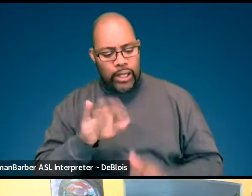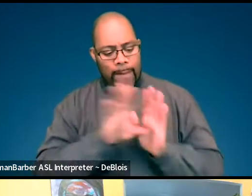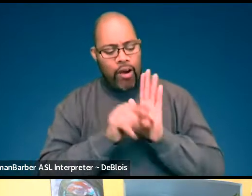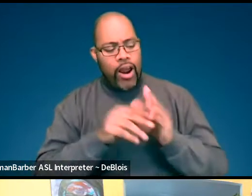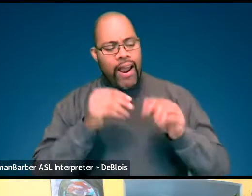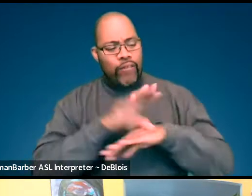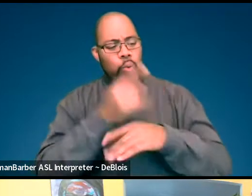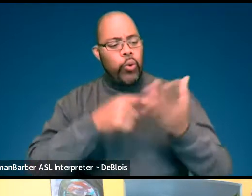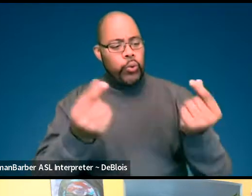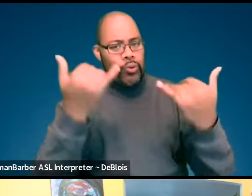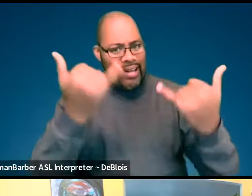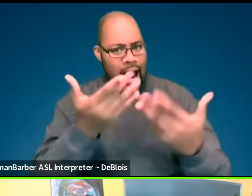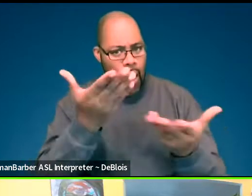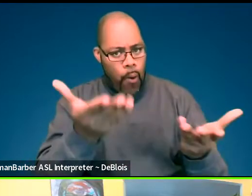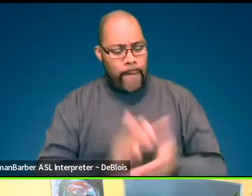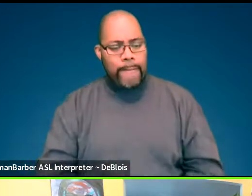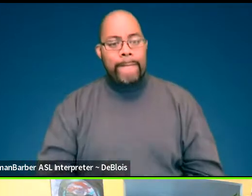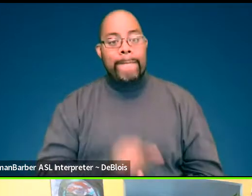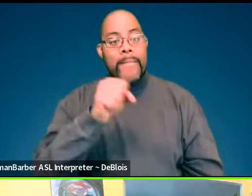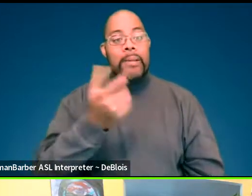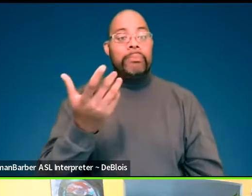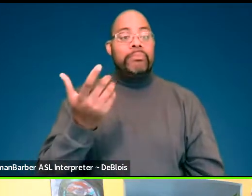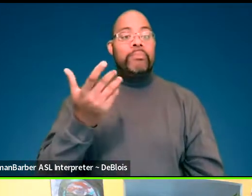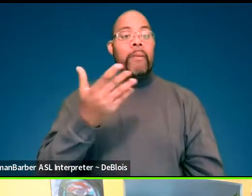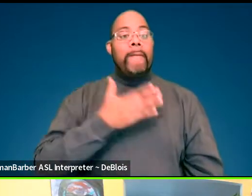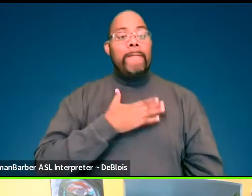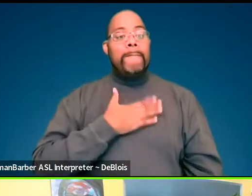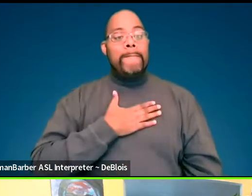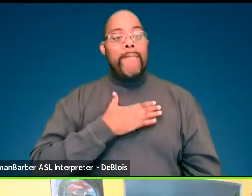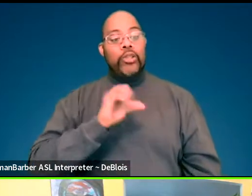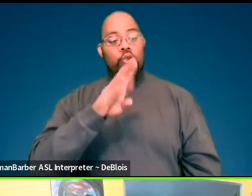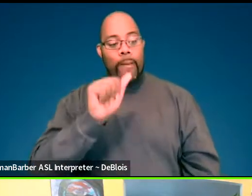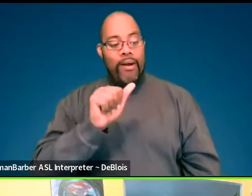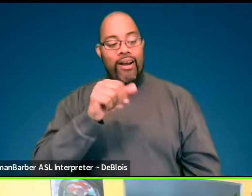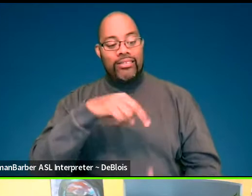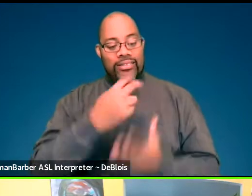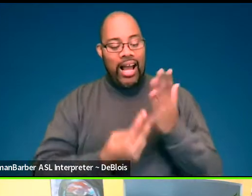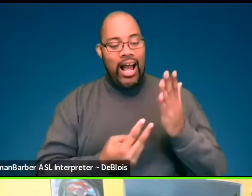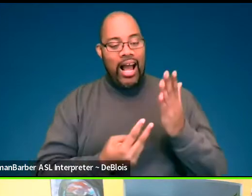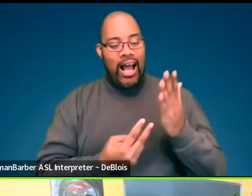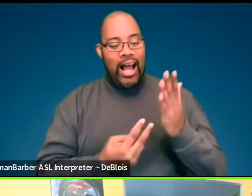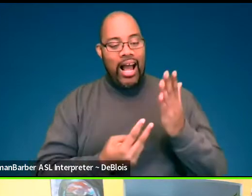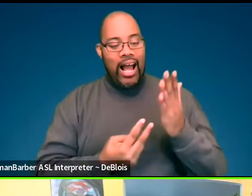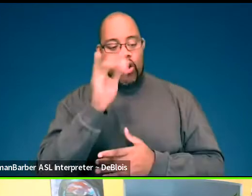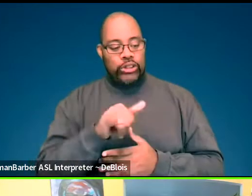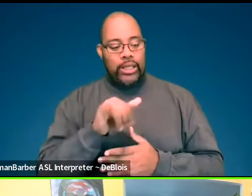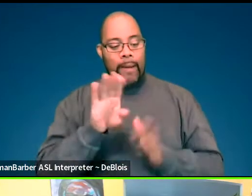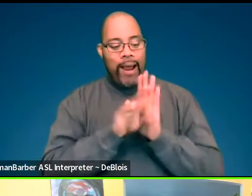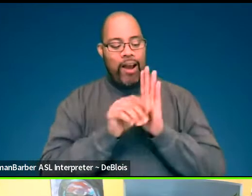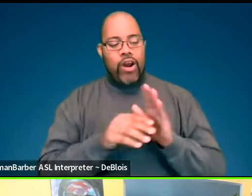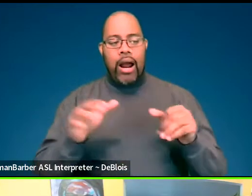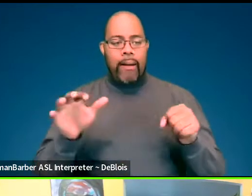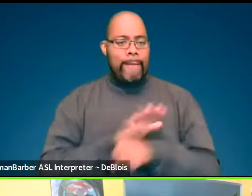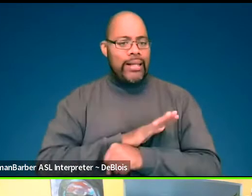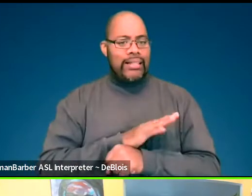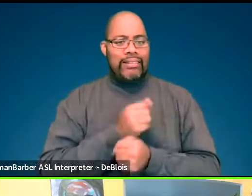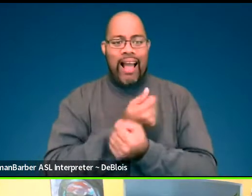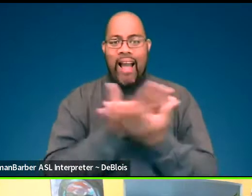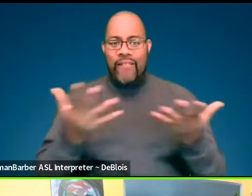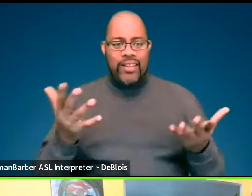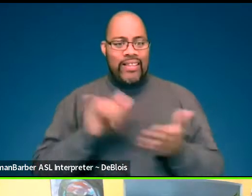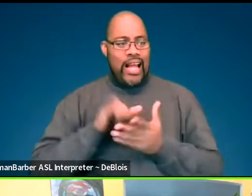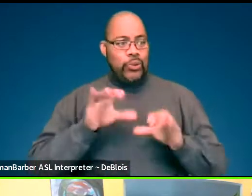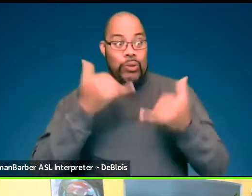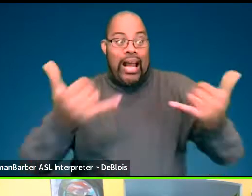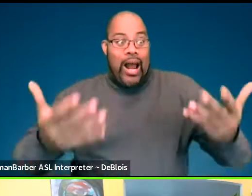you do now? Yeah, I mean, my scuba diving background and my archaeology background are completely everything that I do